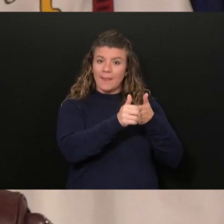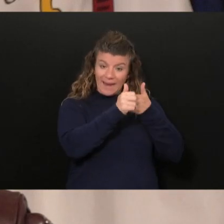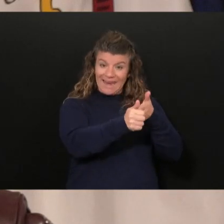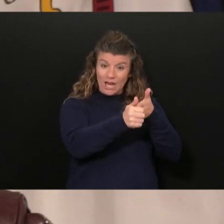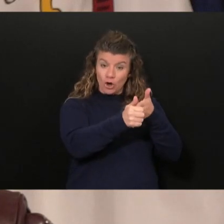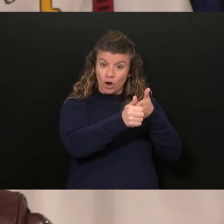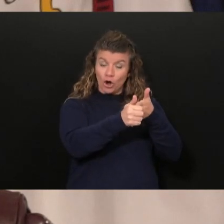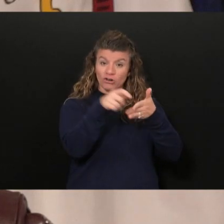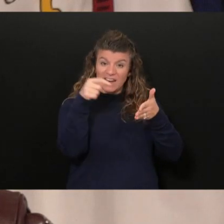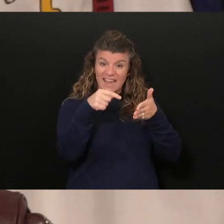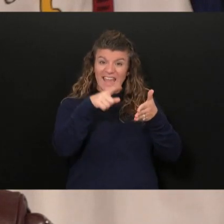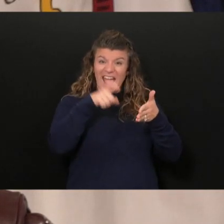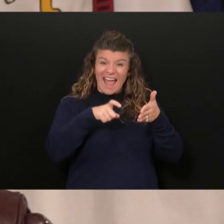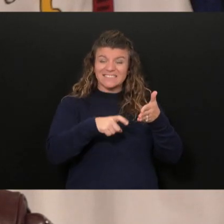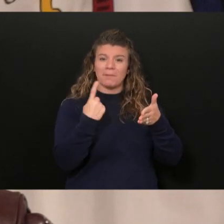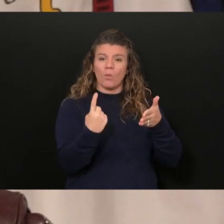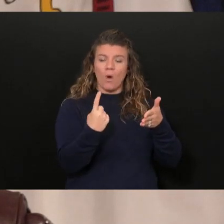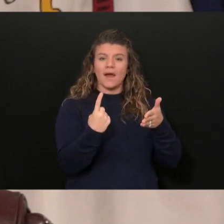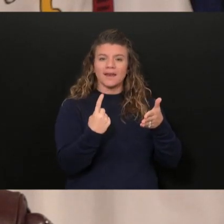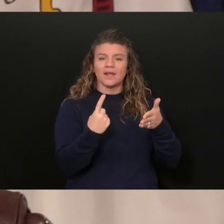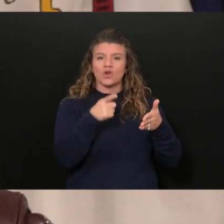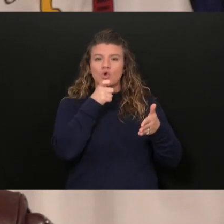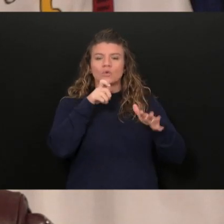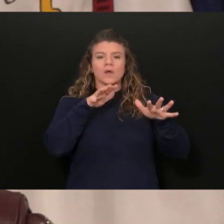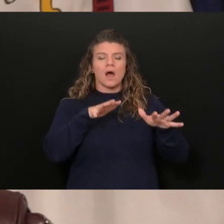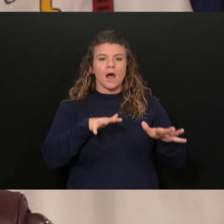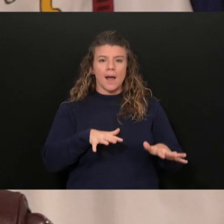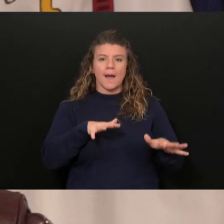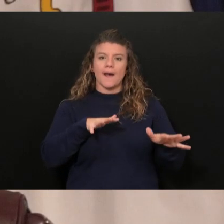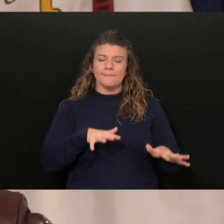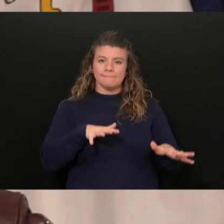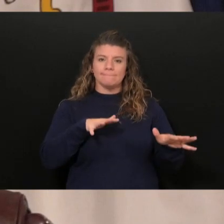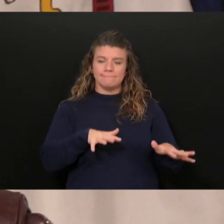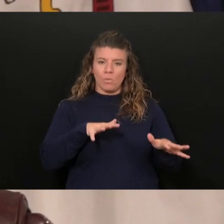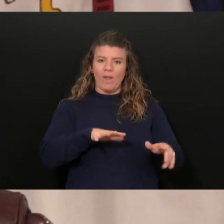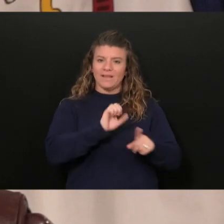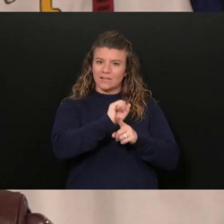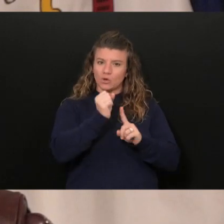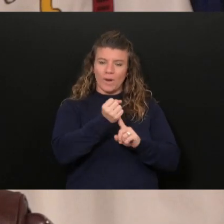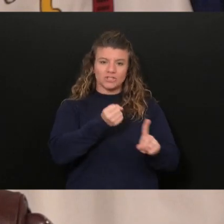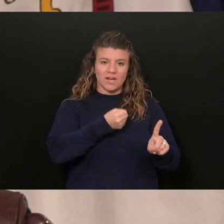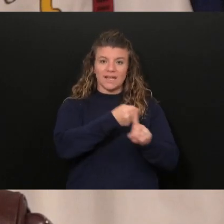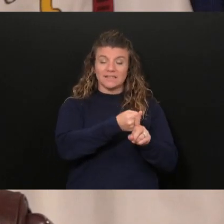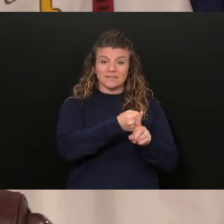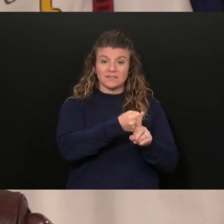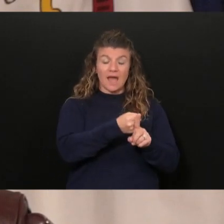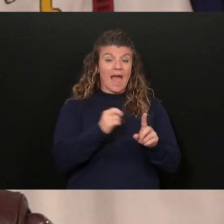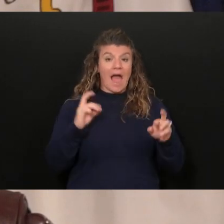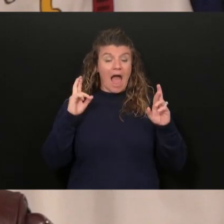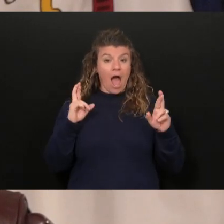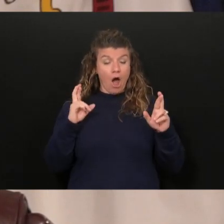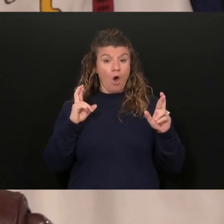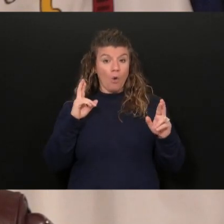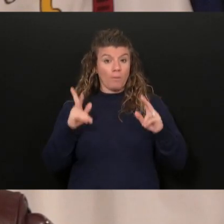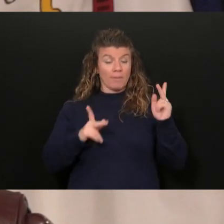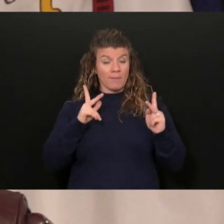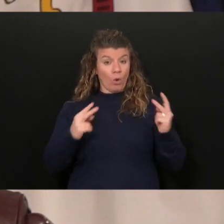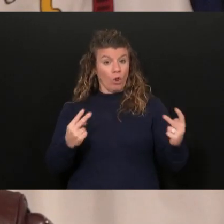be the one that's calm under the fire. I hope people see me. You know, I